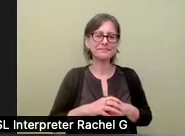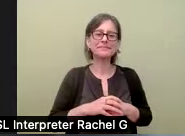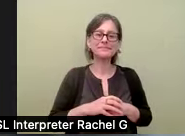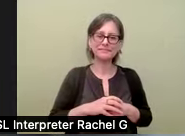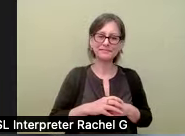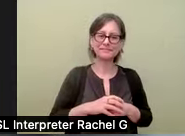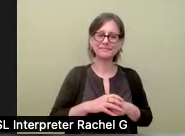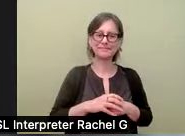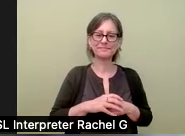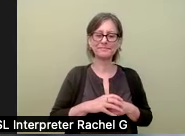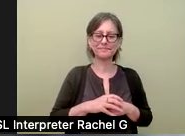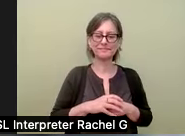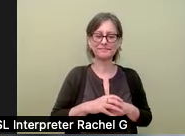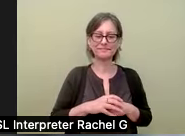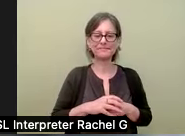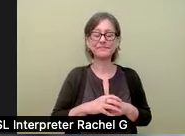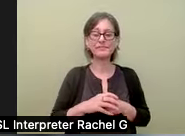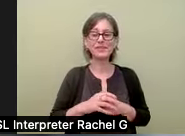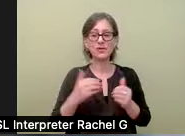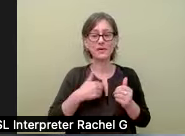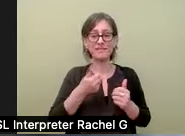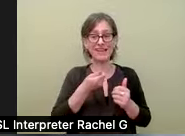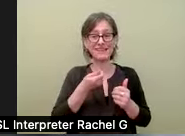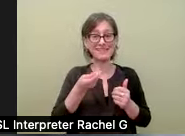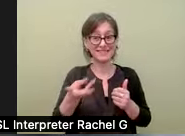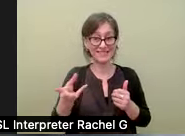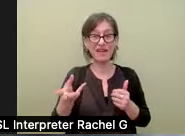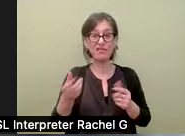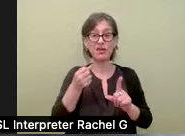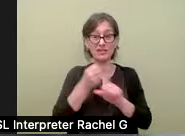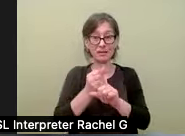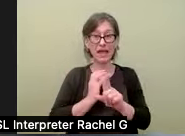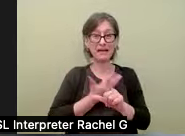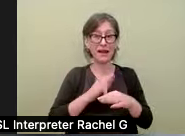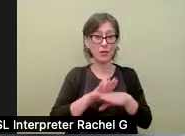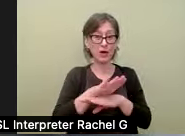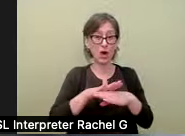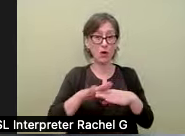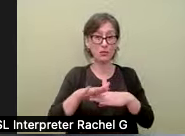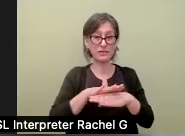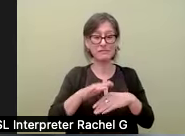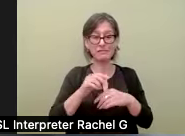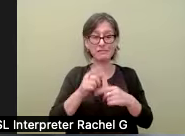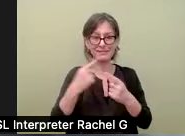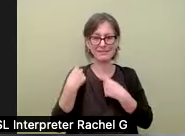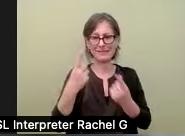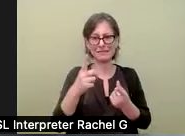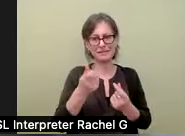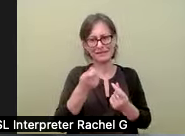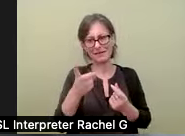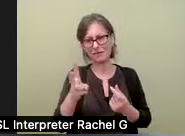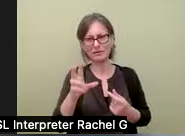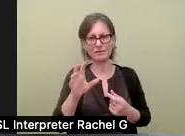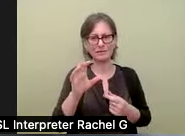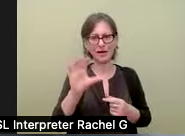So as Nick mentioned, we've had several tsunamis that have impacted our coast over the last couple hundred years. This